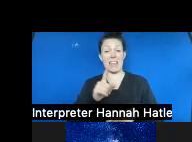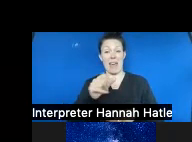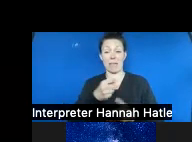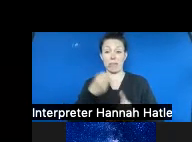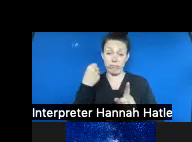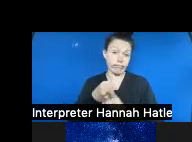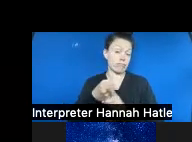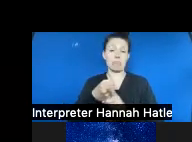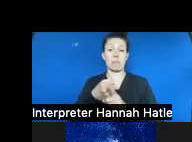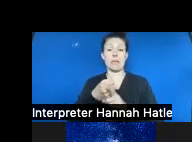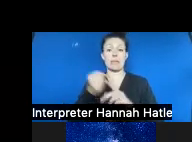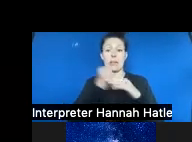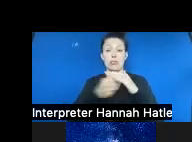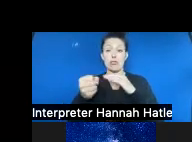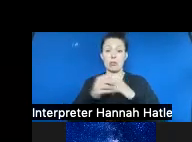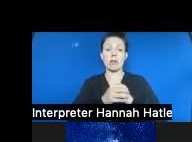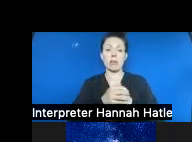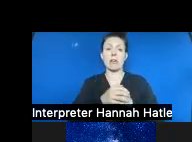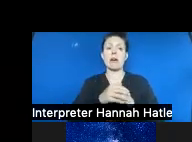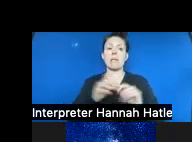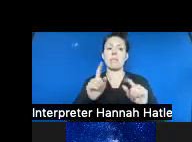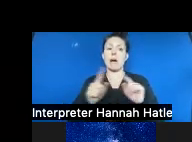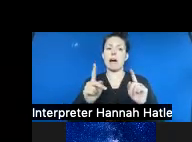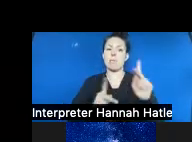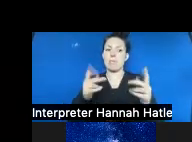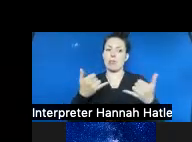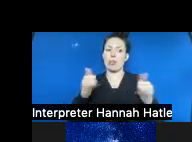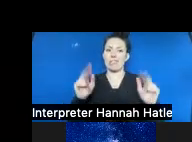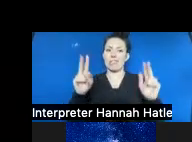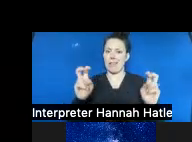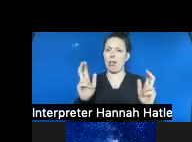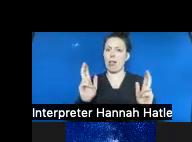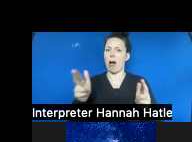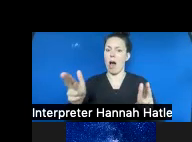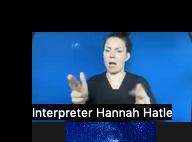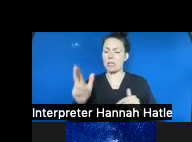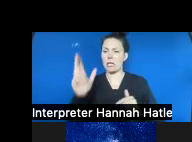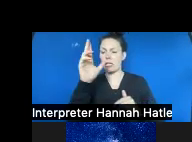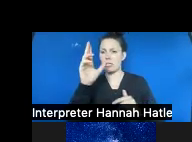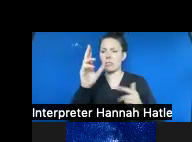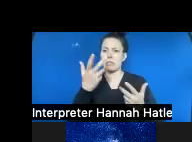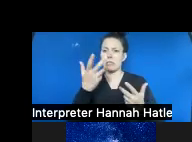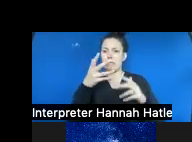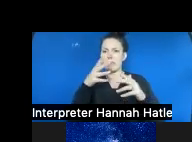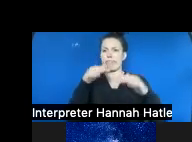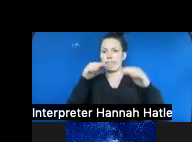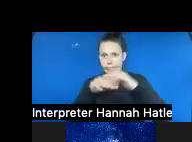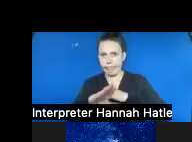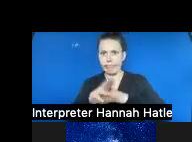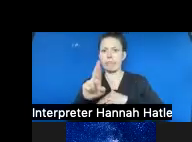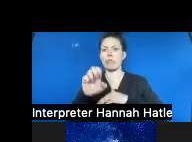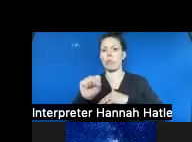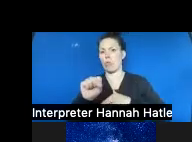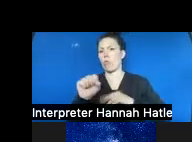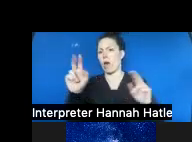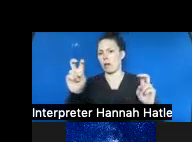but folks are often hunting the res. Not even in real life, it's also happening digitally everywhere. So we're going to get into a lot